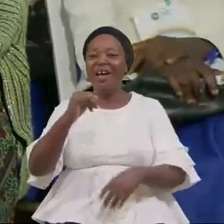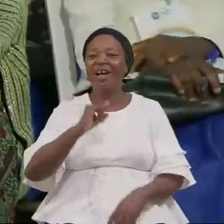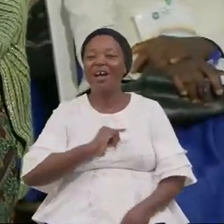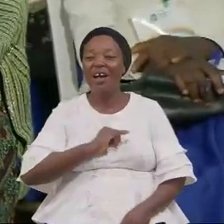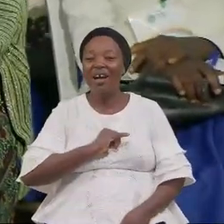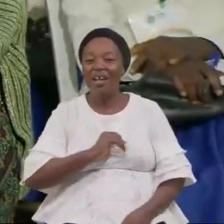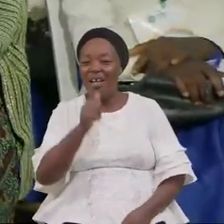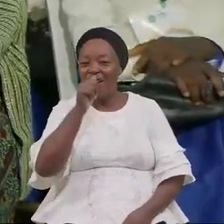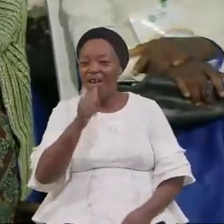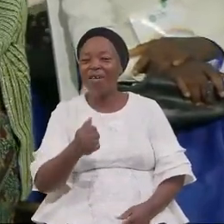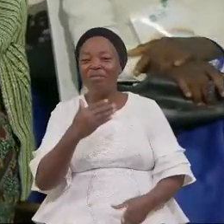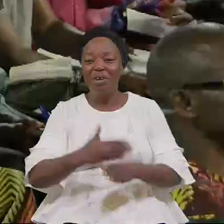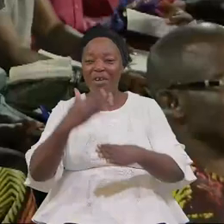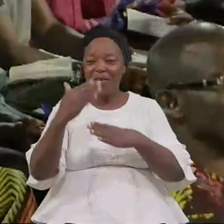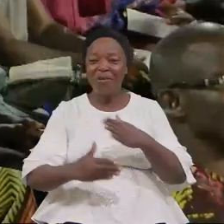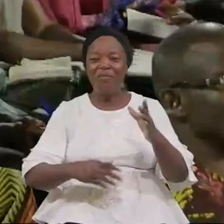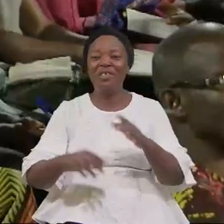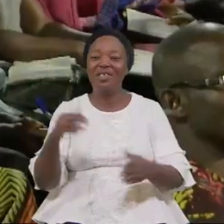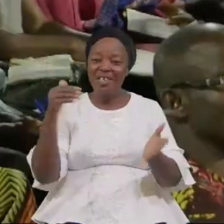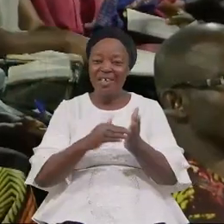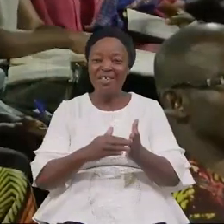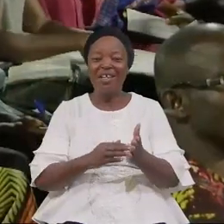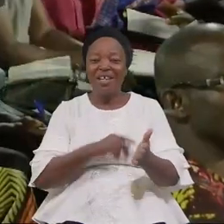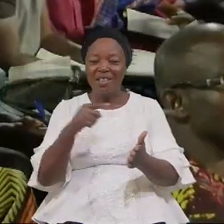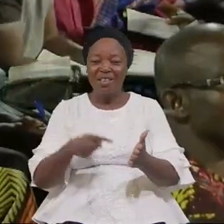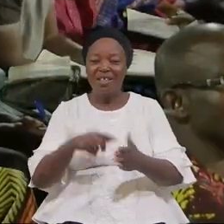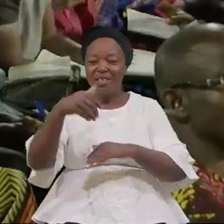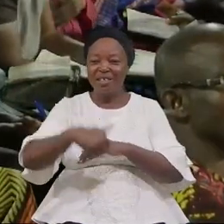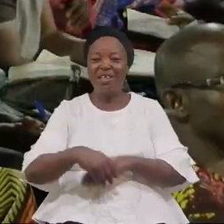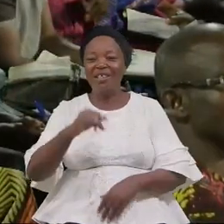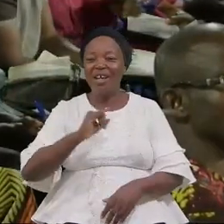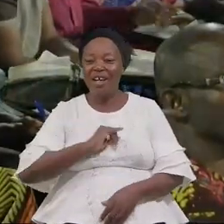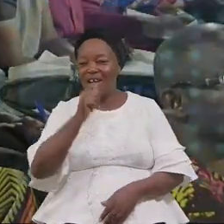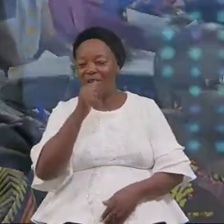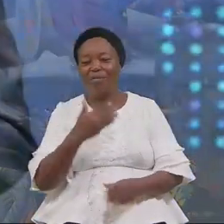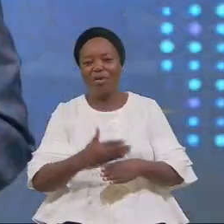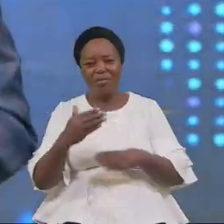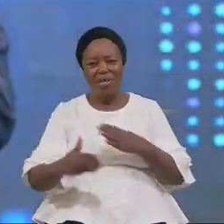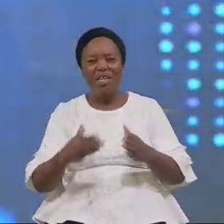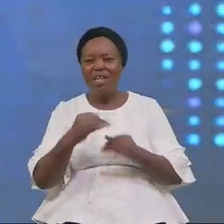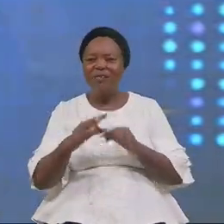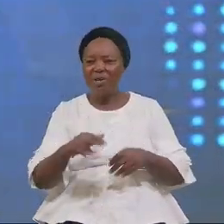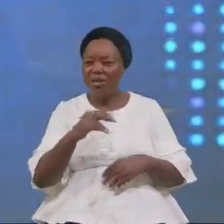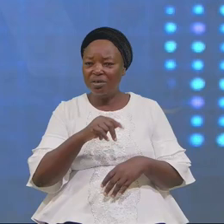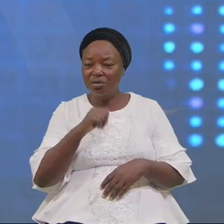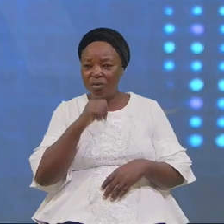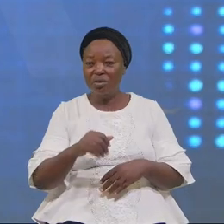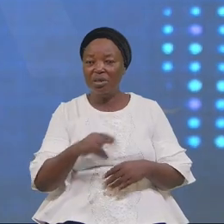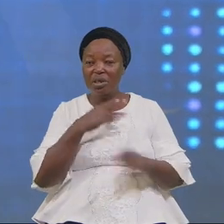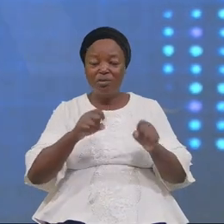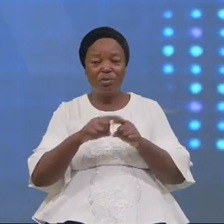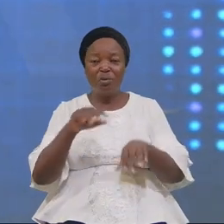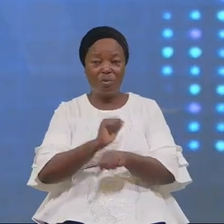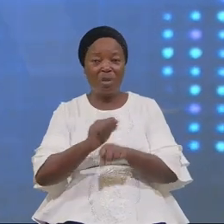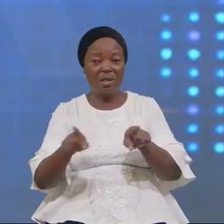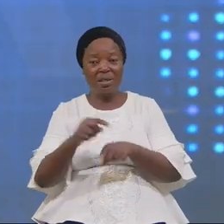Tonight, I am complete. If you are impotent, that means you are not complete. But now,